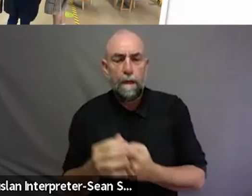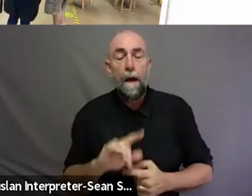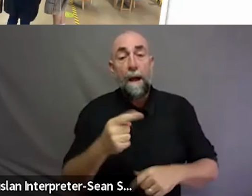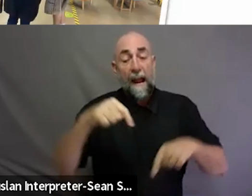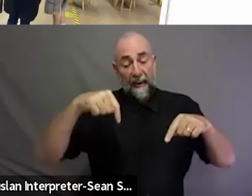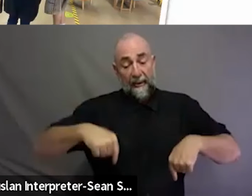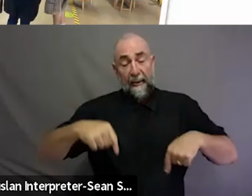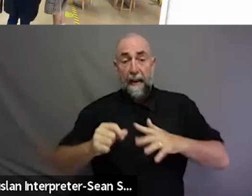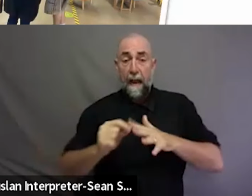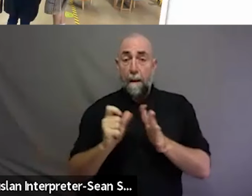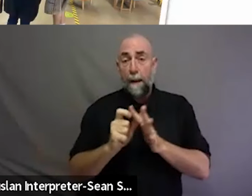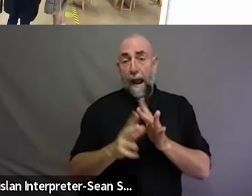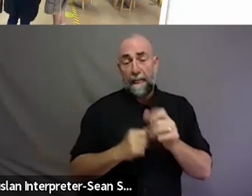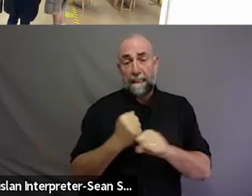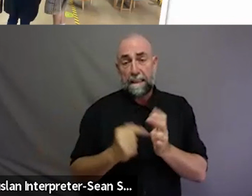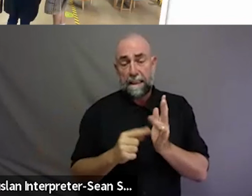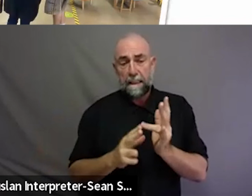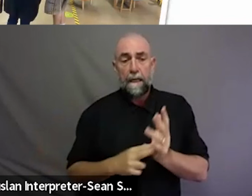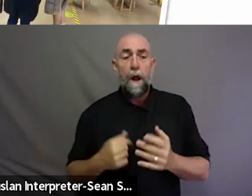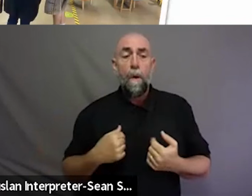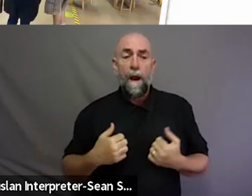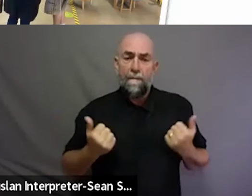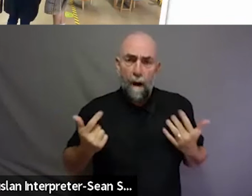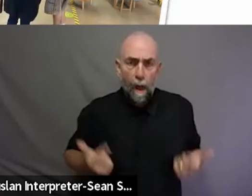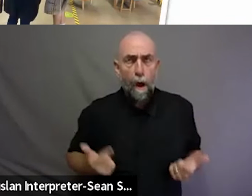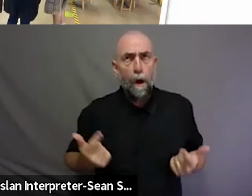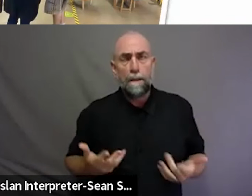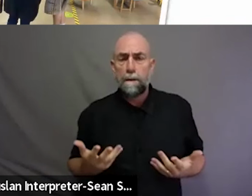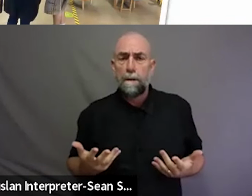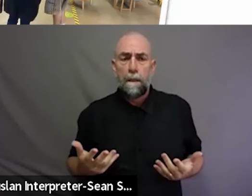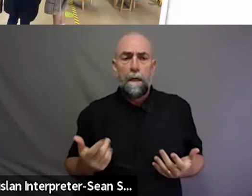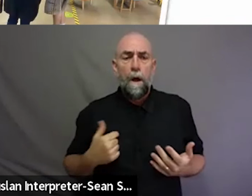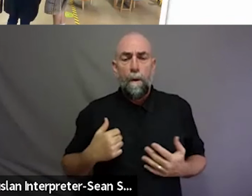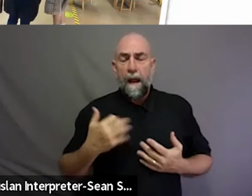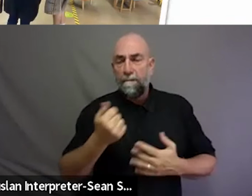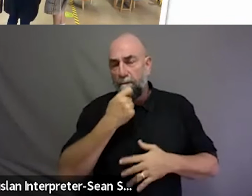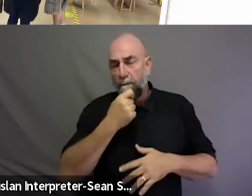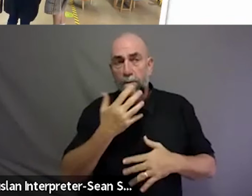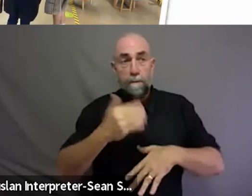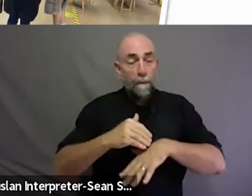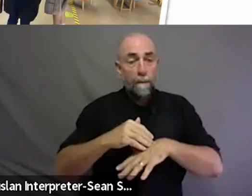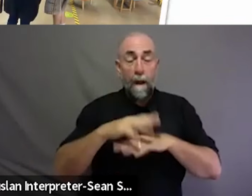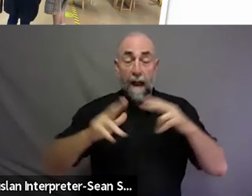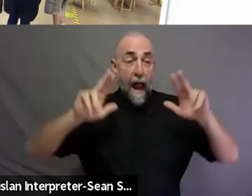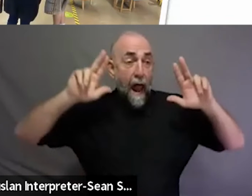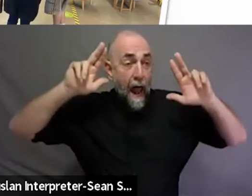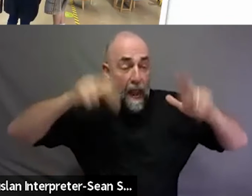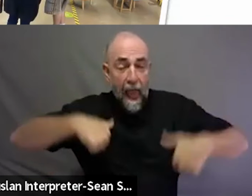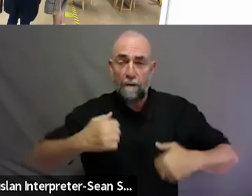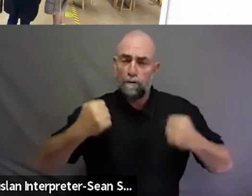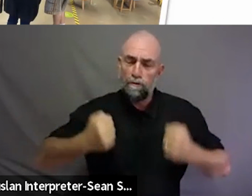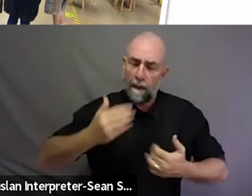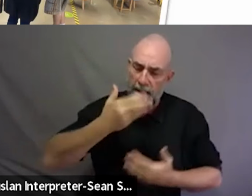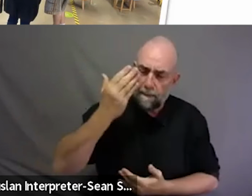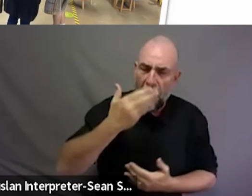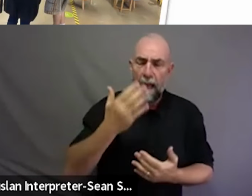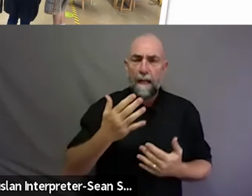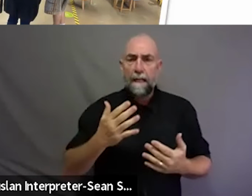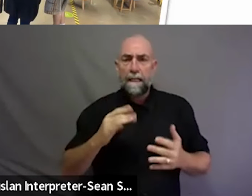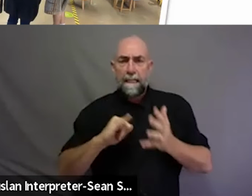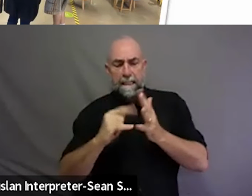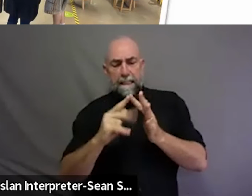of making going on that can be sensorially problematic. It can be loud, it can have strong smells, those sorts of things. So these were the